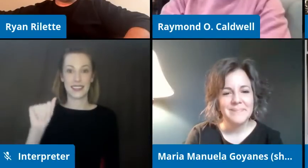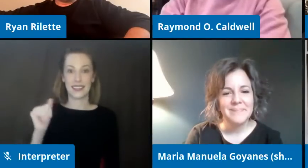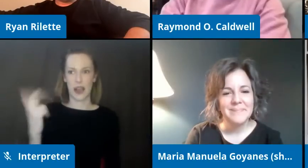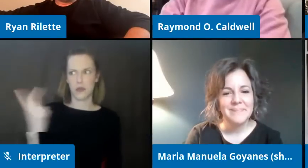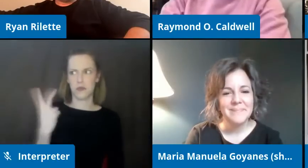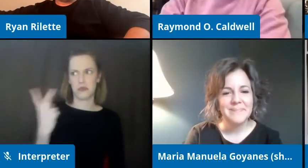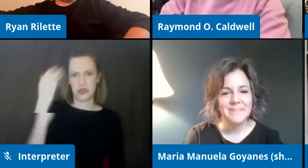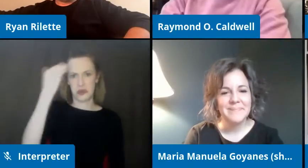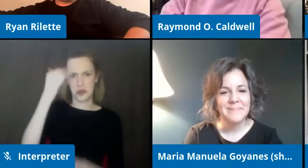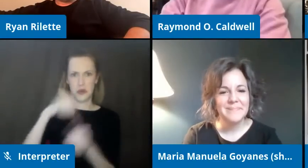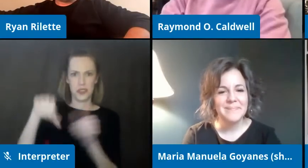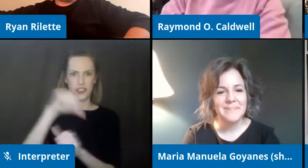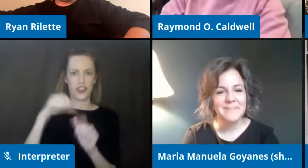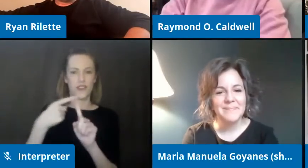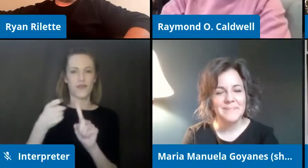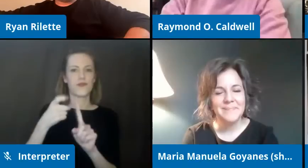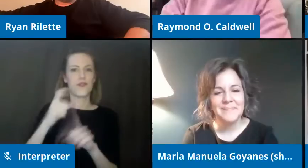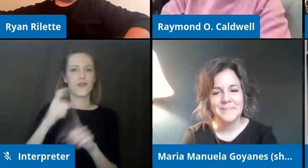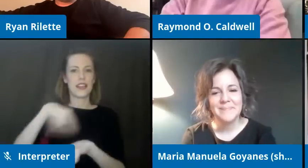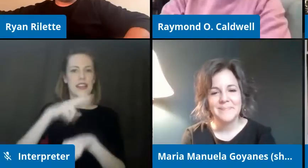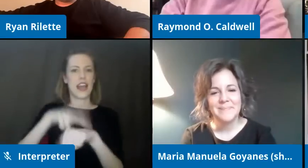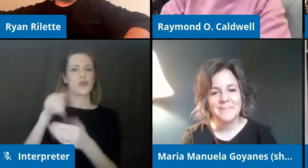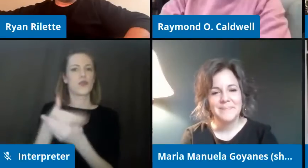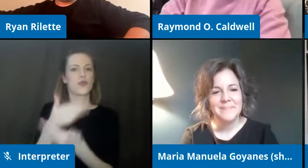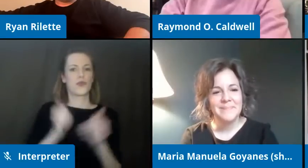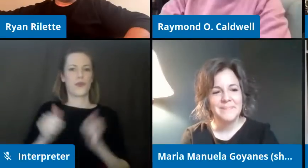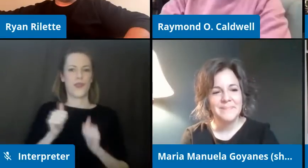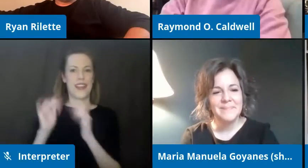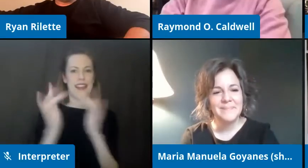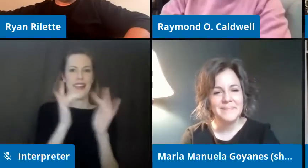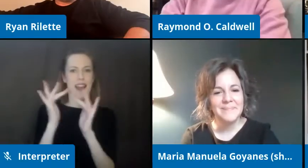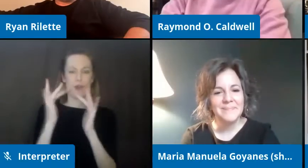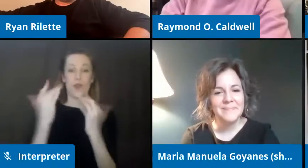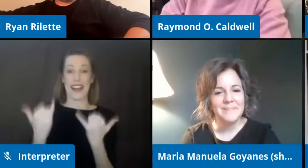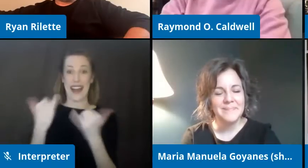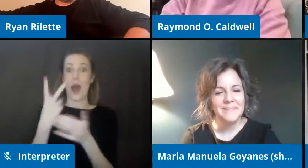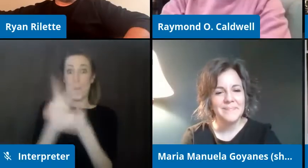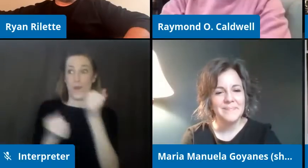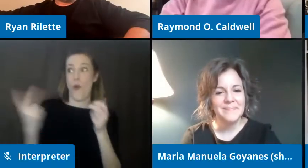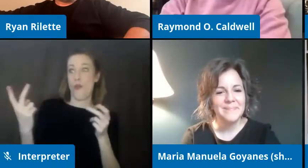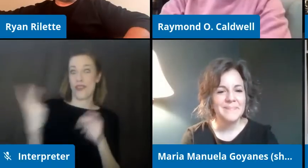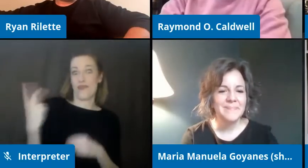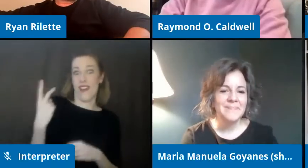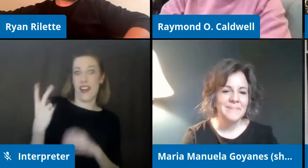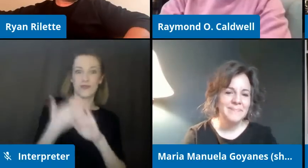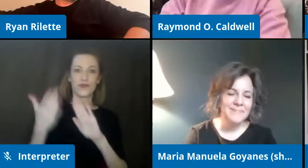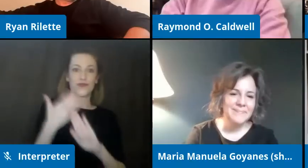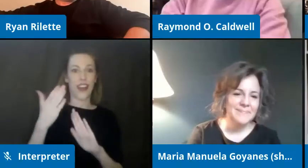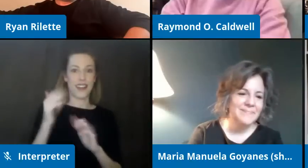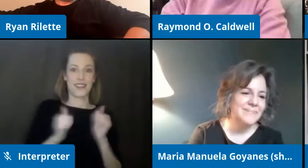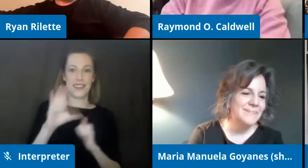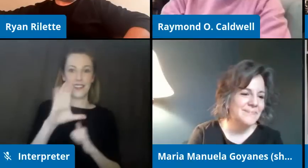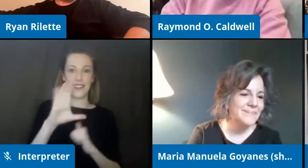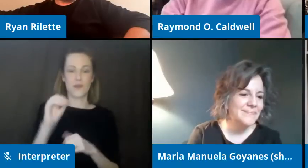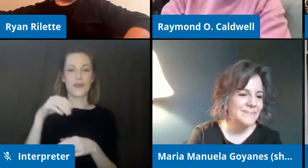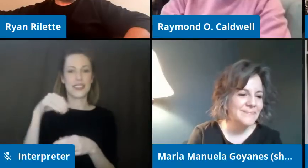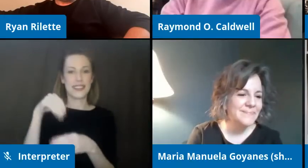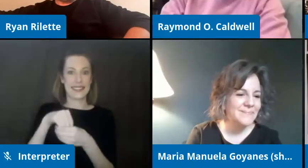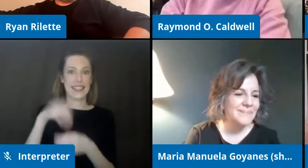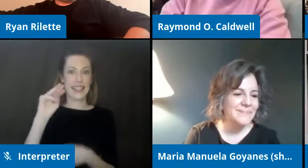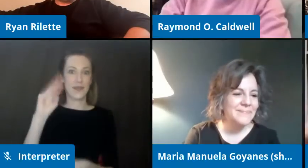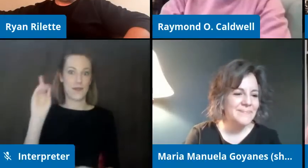of us are running theaters in Montgomery County. So I think with this group of folks, we've got a tremendous